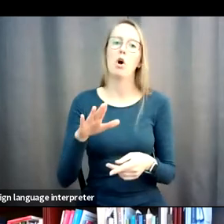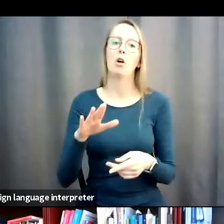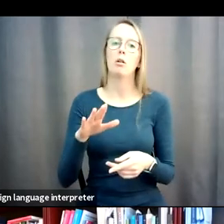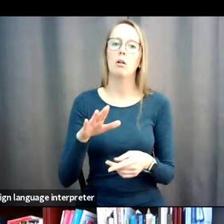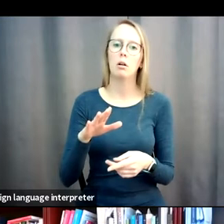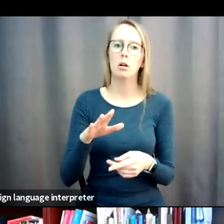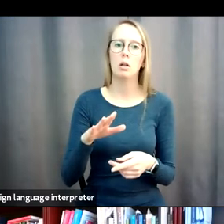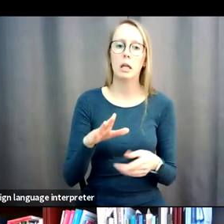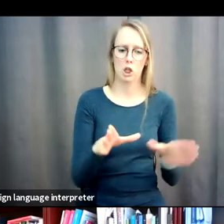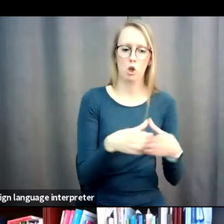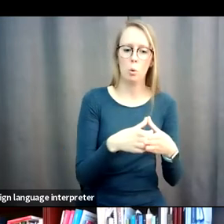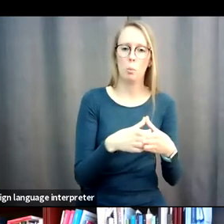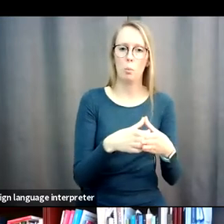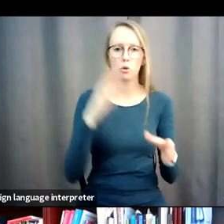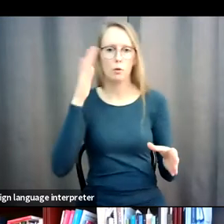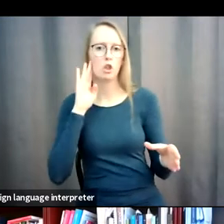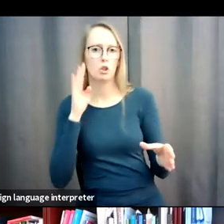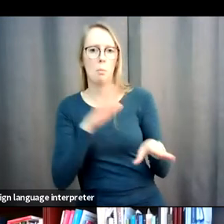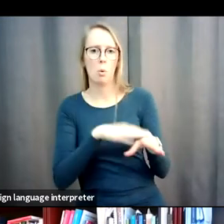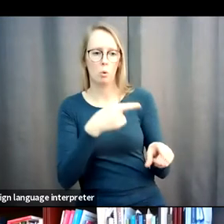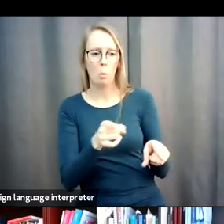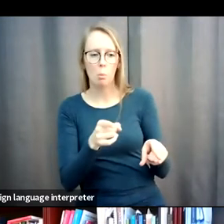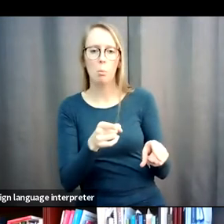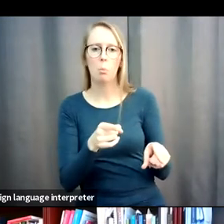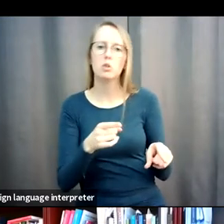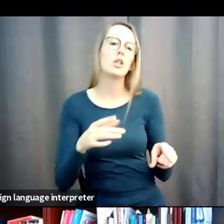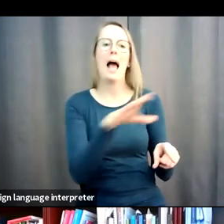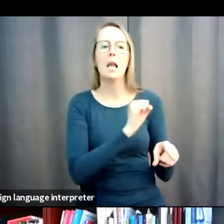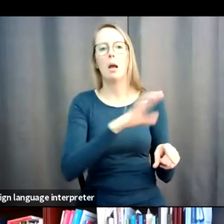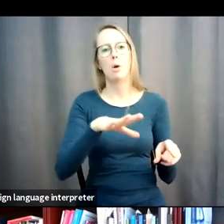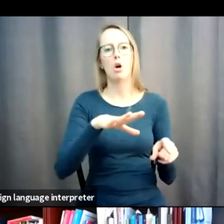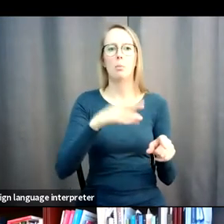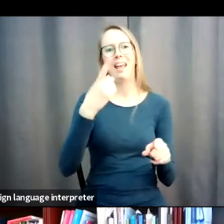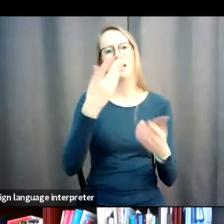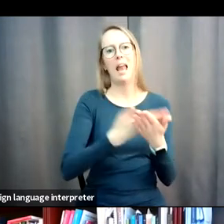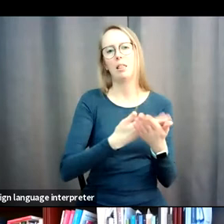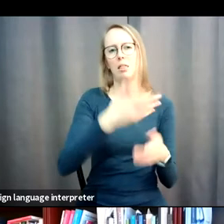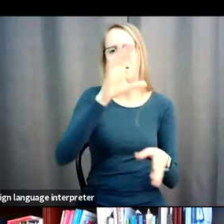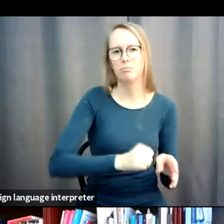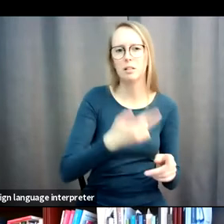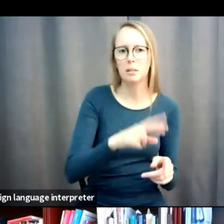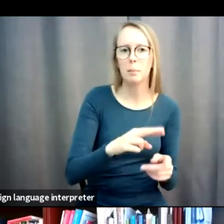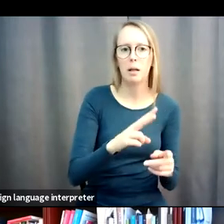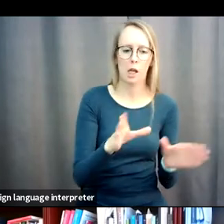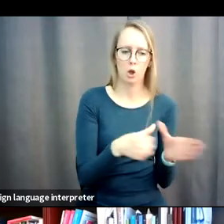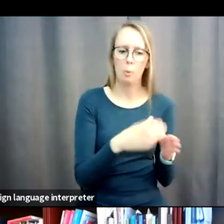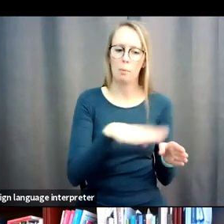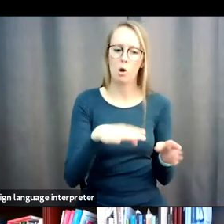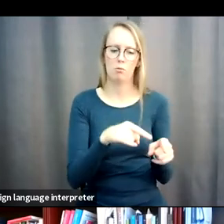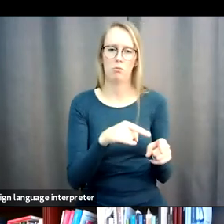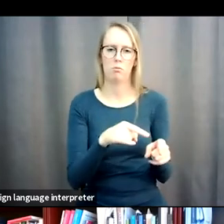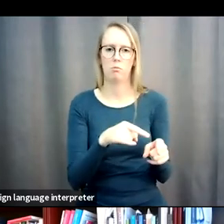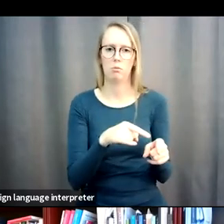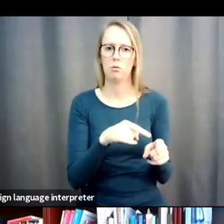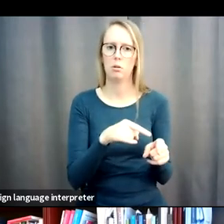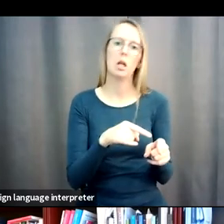heard as a group, children, all children in a country, for instance, or a group of children that would be in